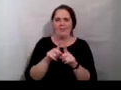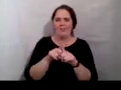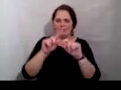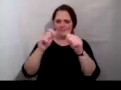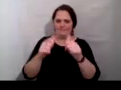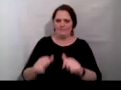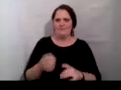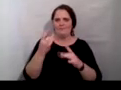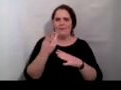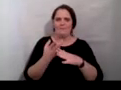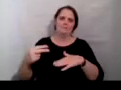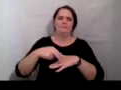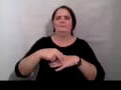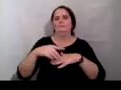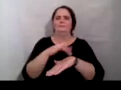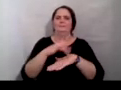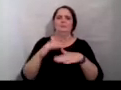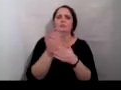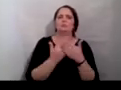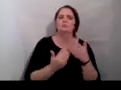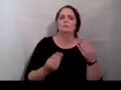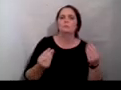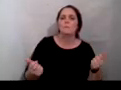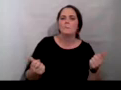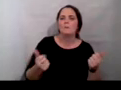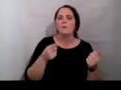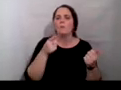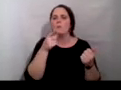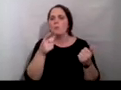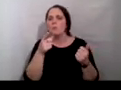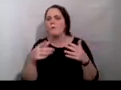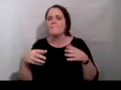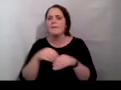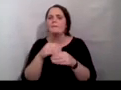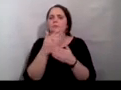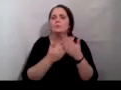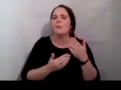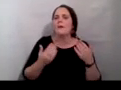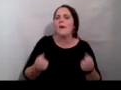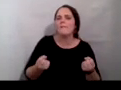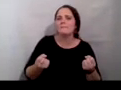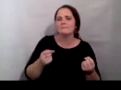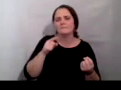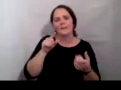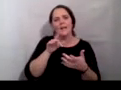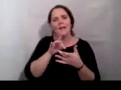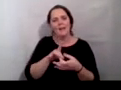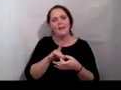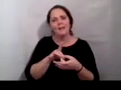you know, rip into a story or identify themselves as part of some story, some